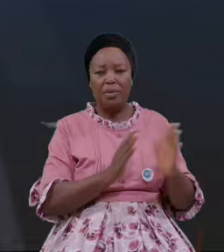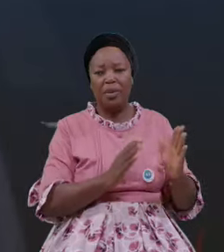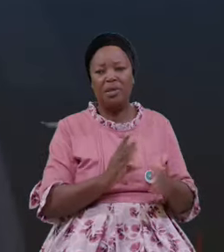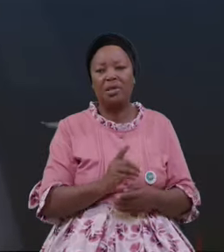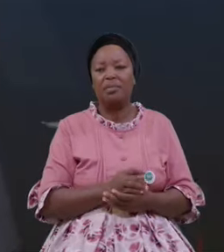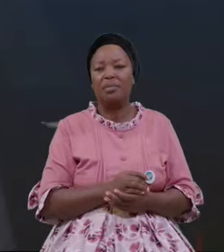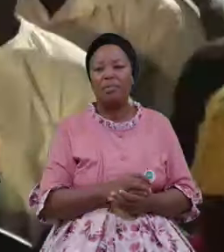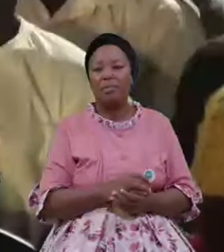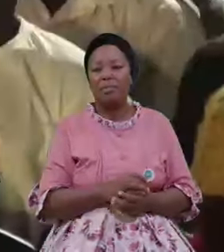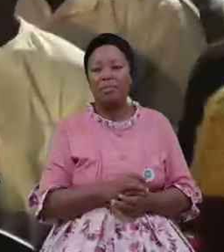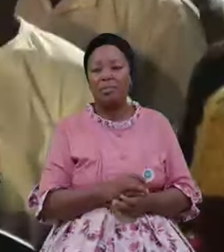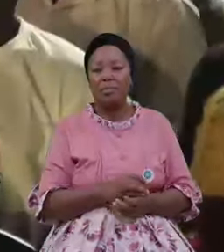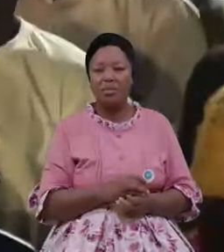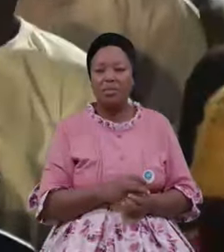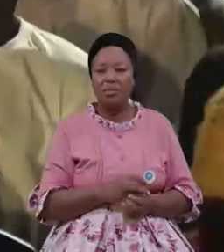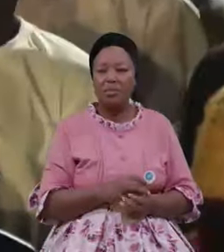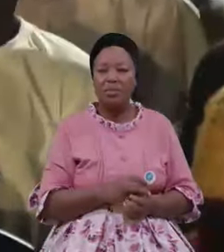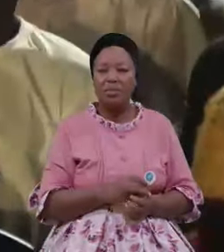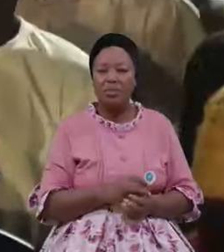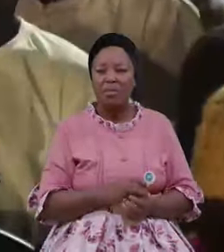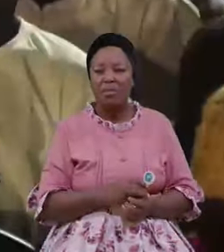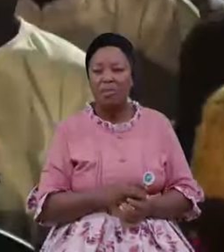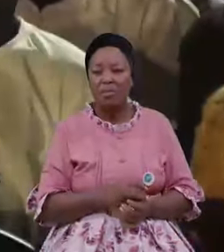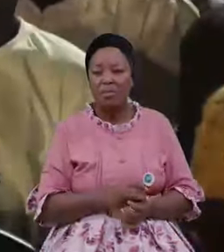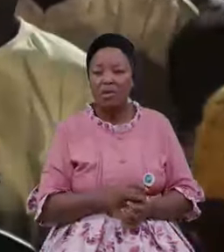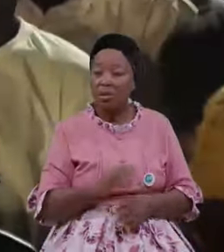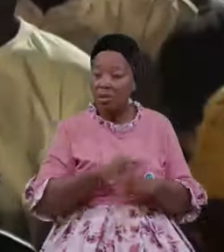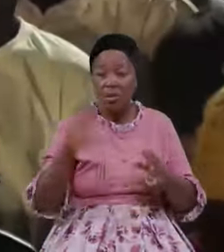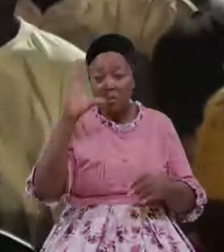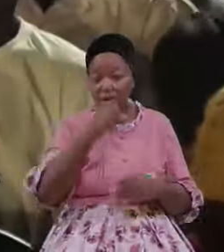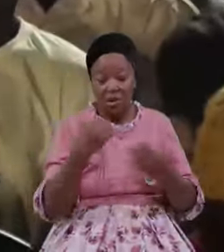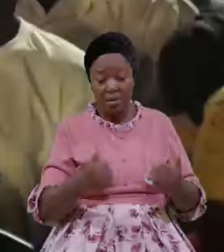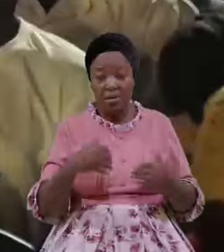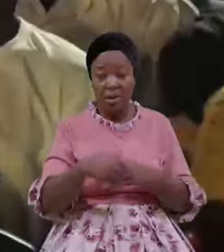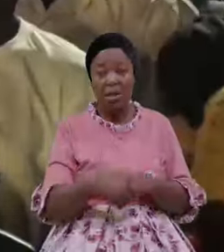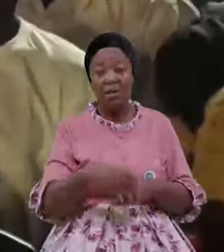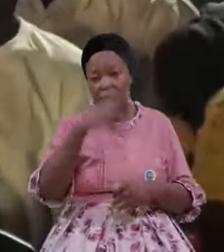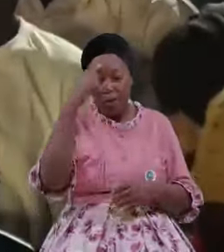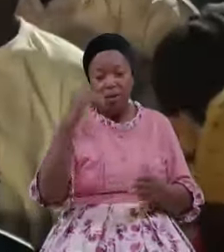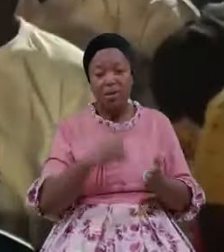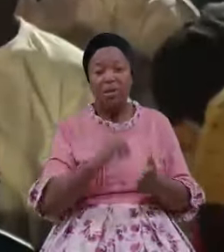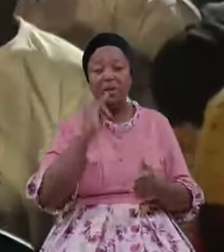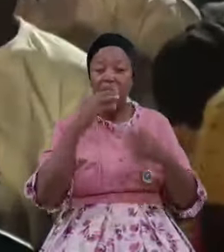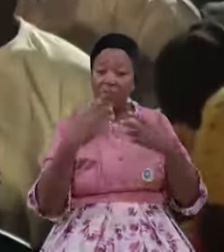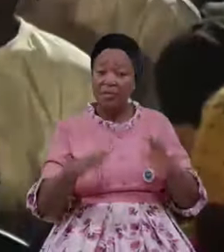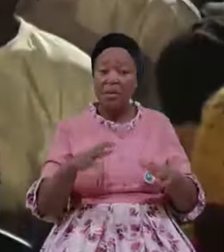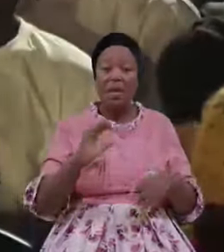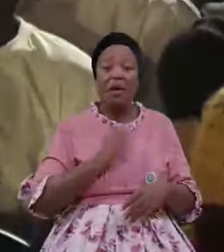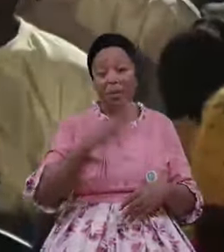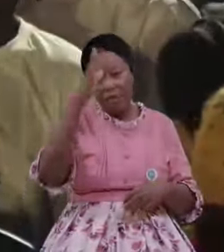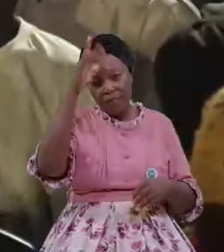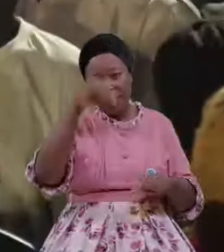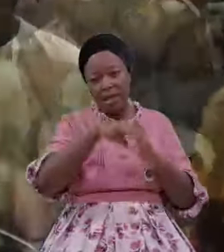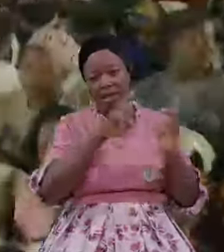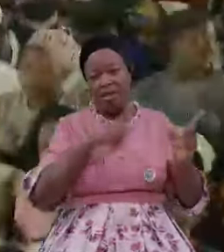we are off here. So don't miss tonight. What do you want? It is finished. The pastor will pray. The final